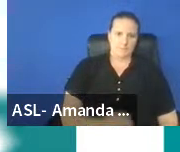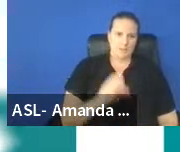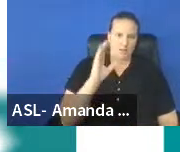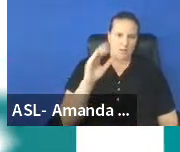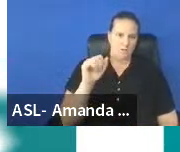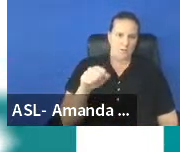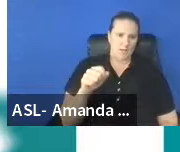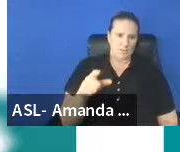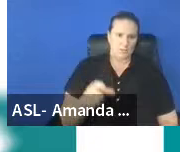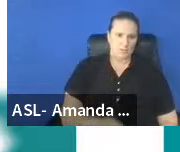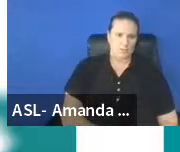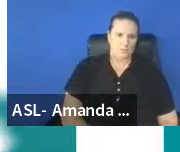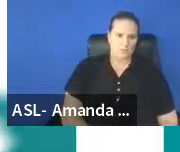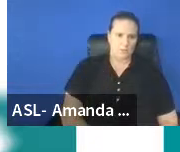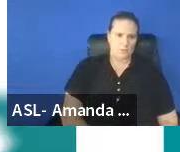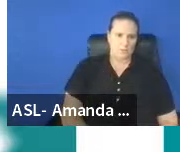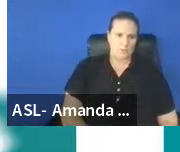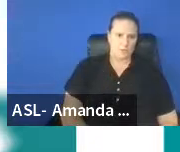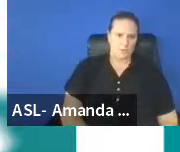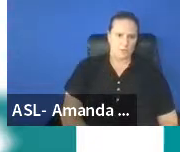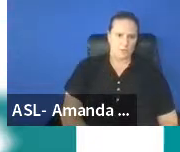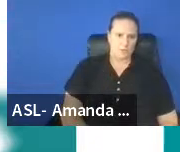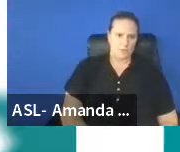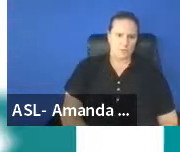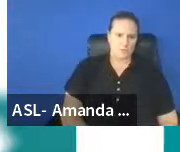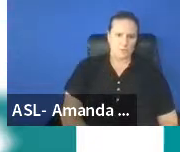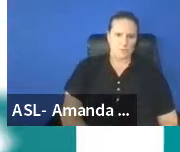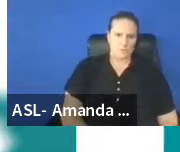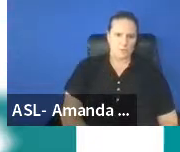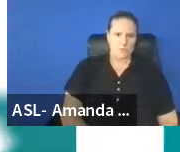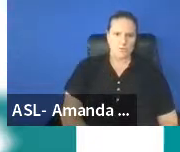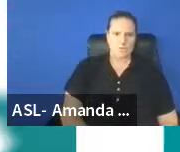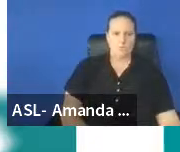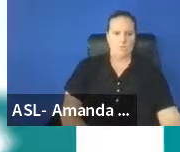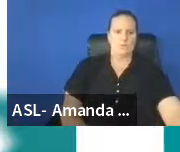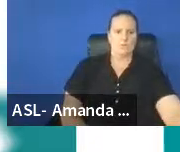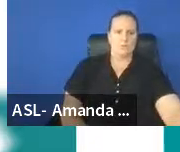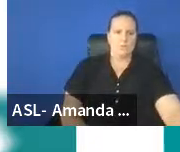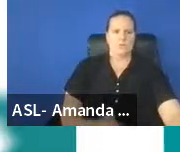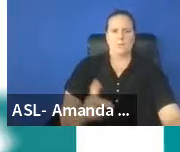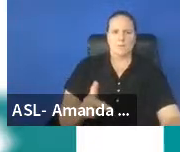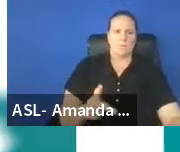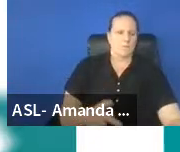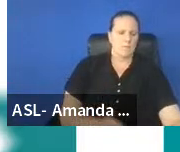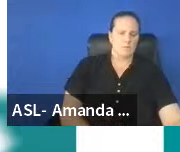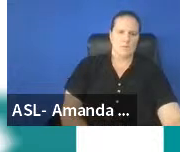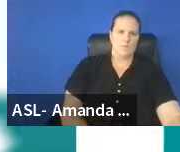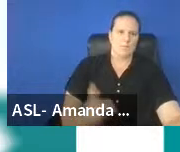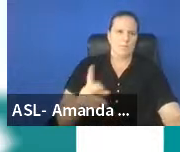can you make sure that anyone would like people are talking over each other that needs